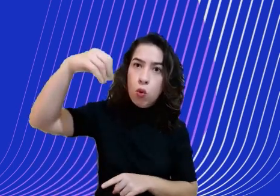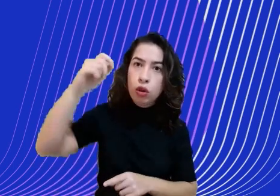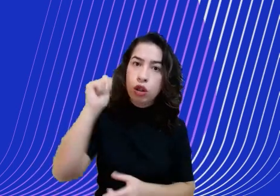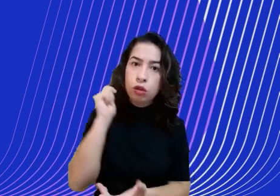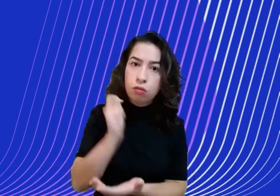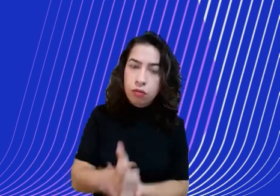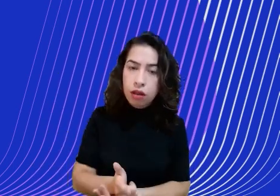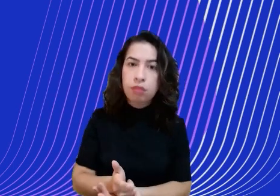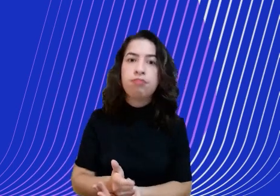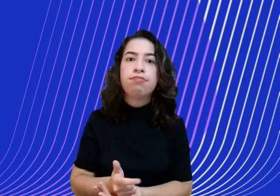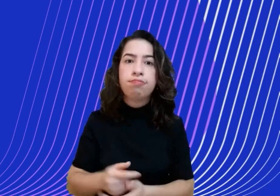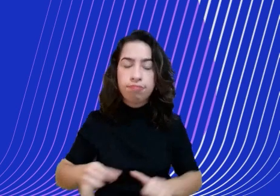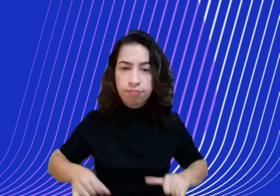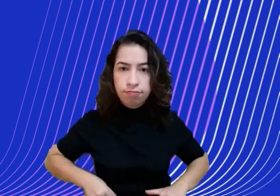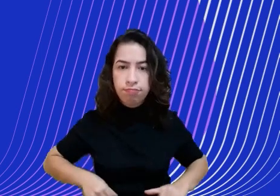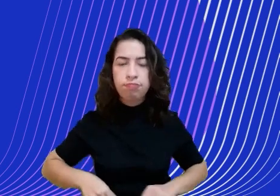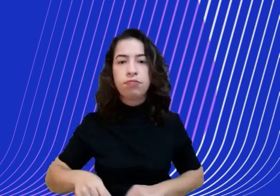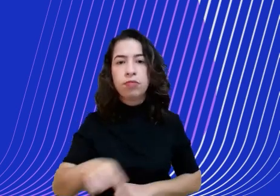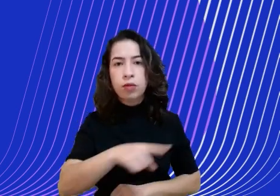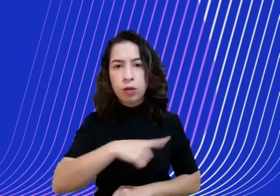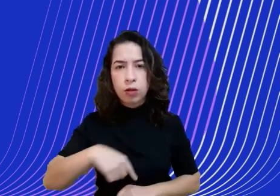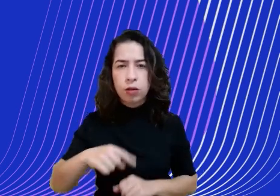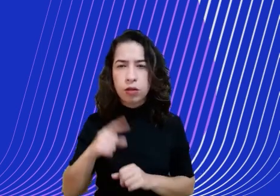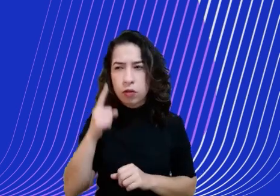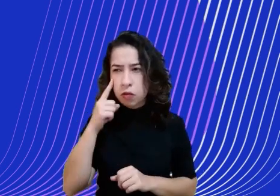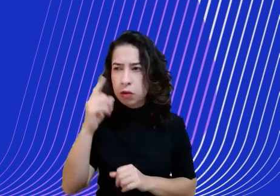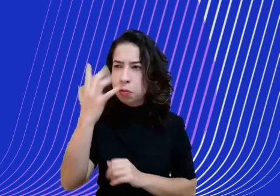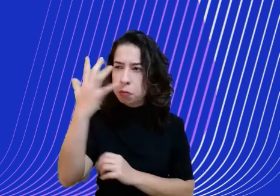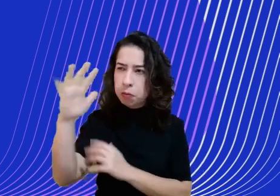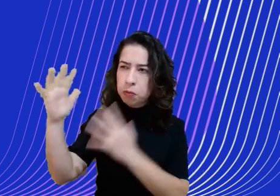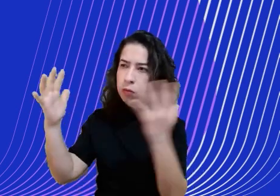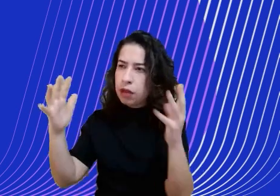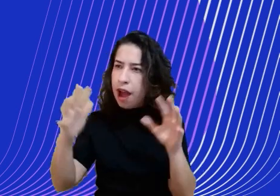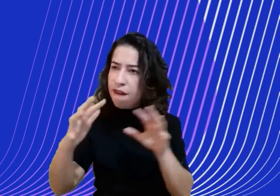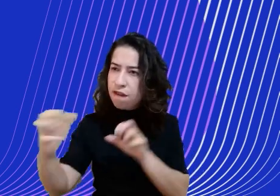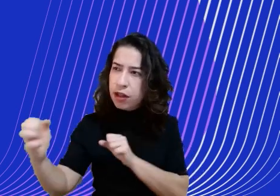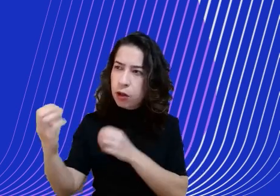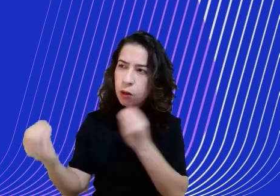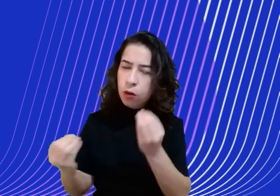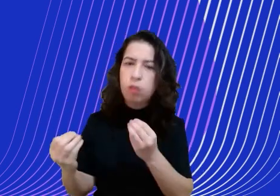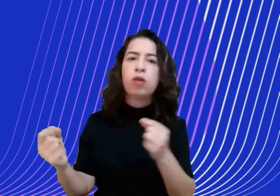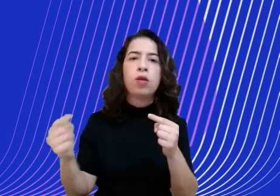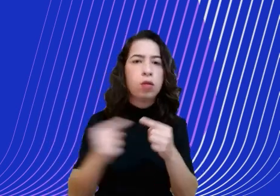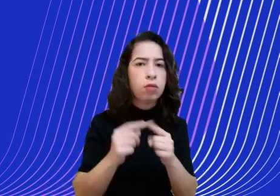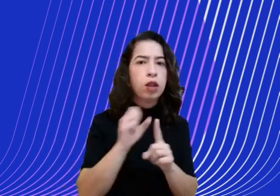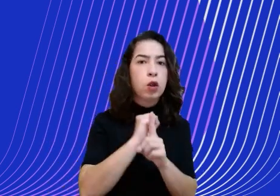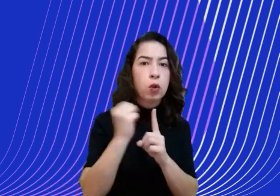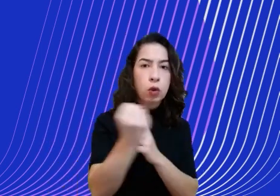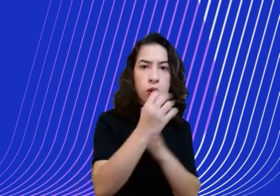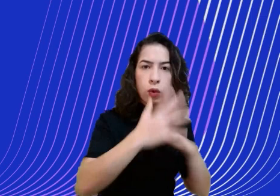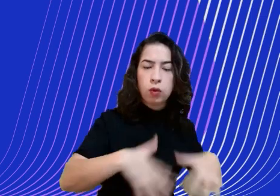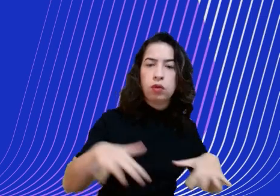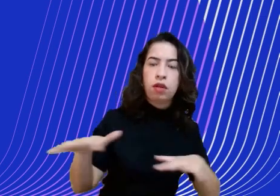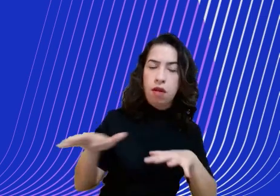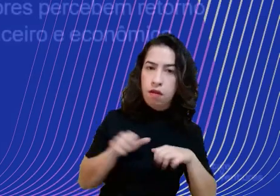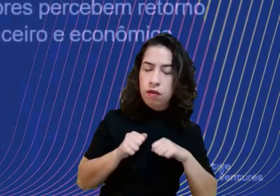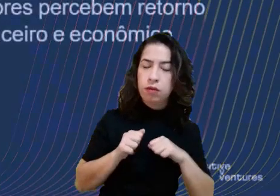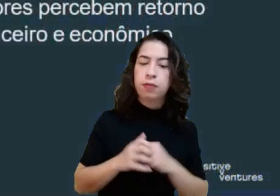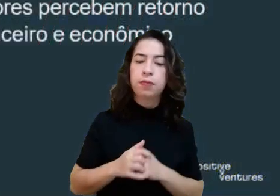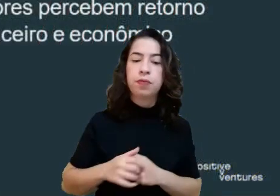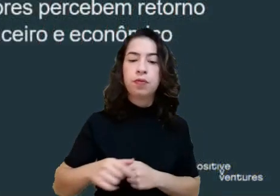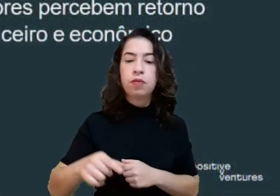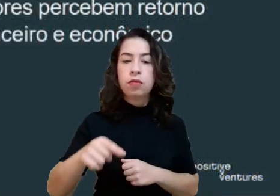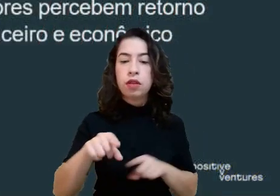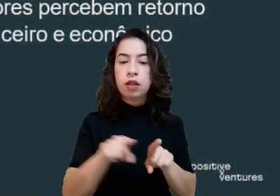have environmental impact, we have a social impact. And I'm really following this, and I'm really pleased to see that